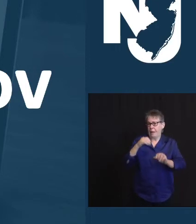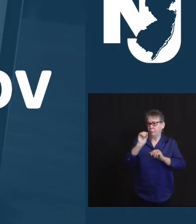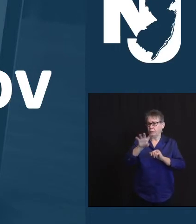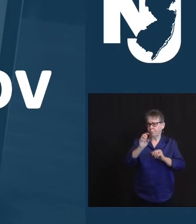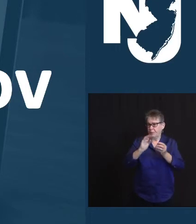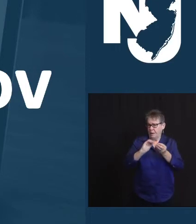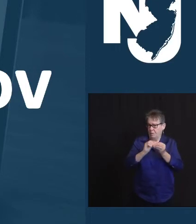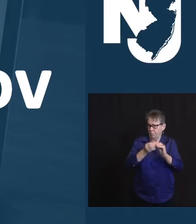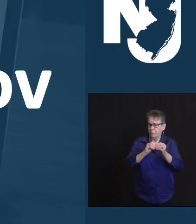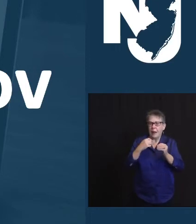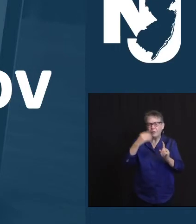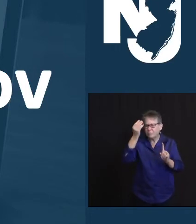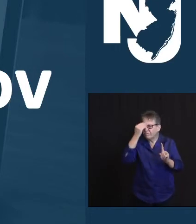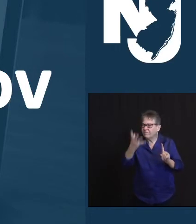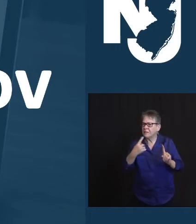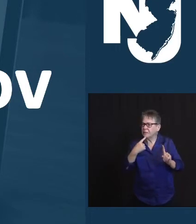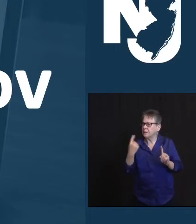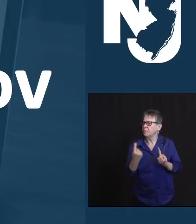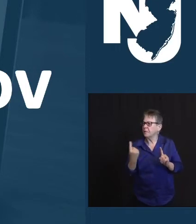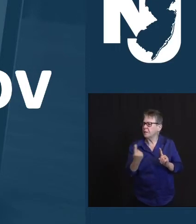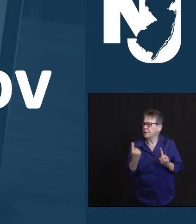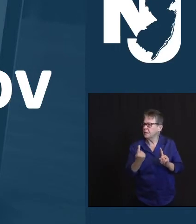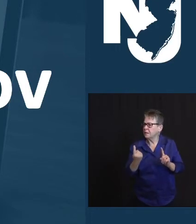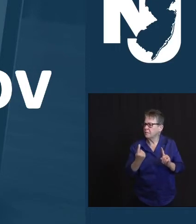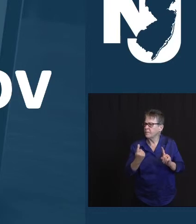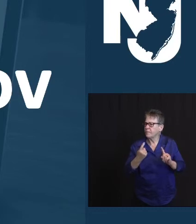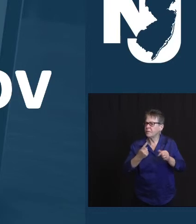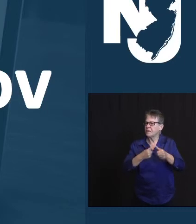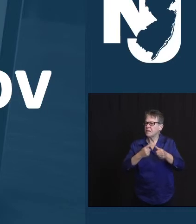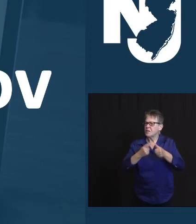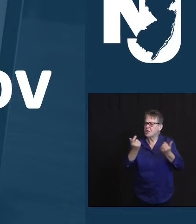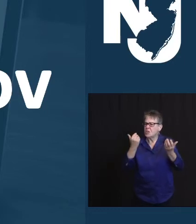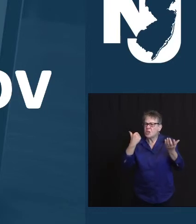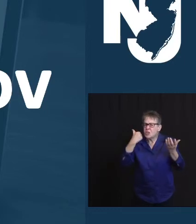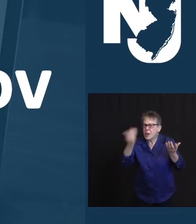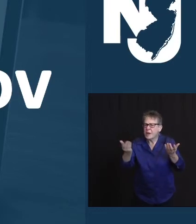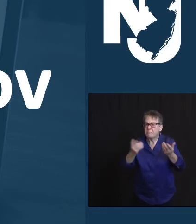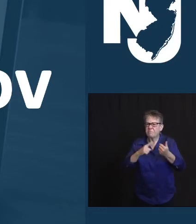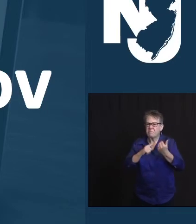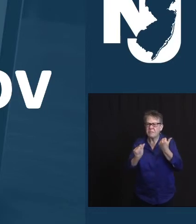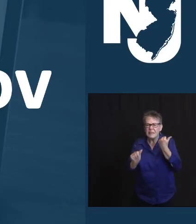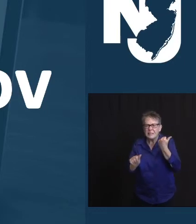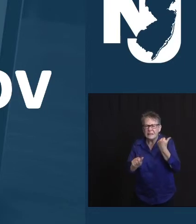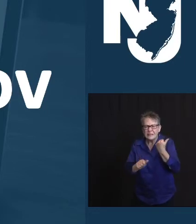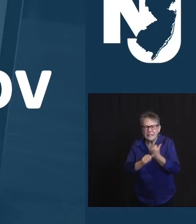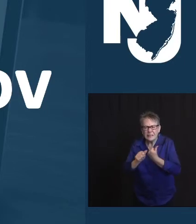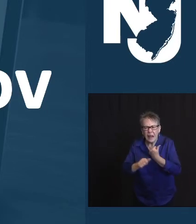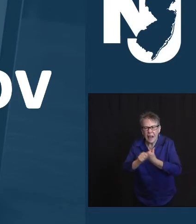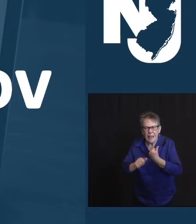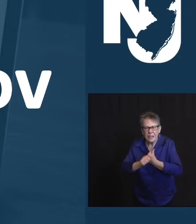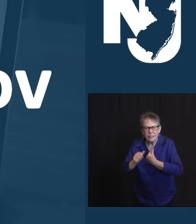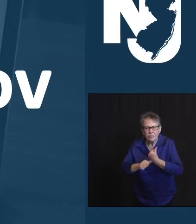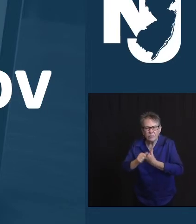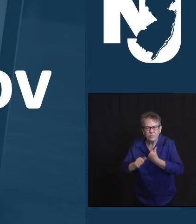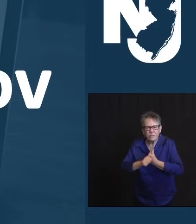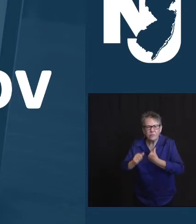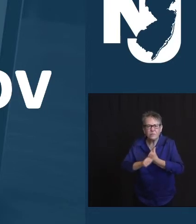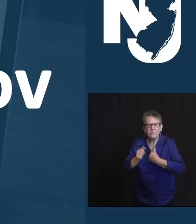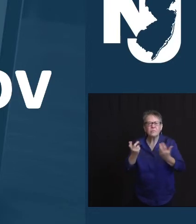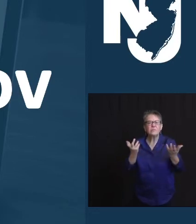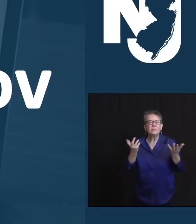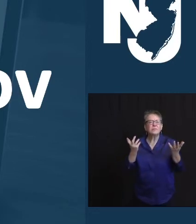use, shameful, dangerous, undemocratic, and unpatriotic display of a number of congressional Republicans who are